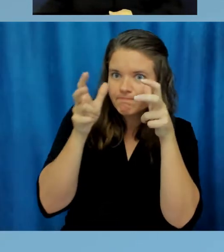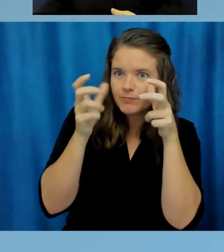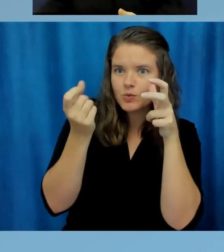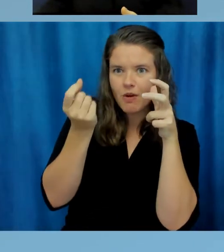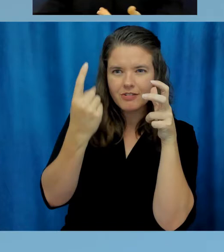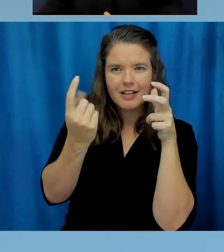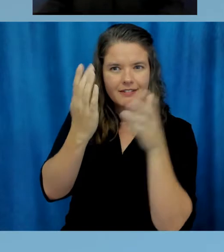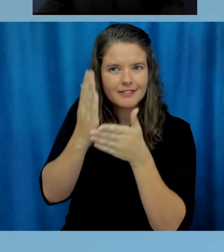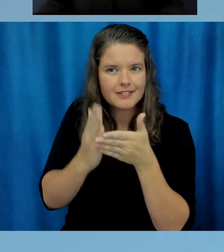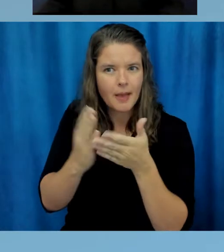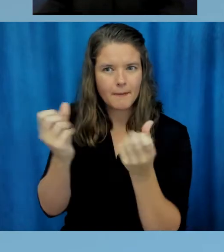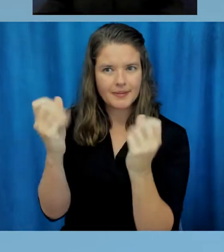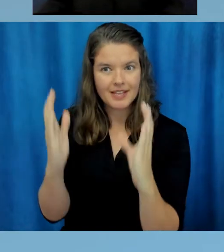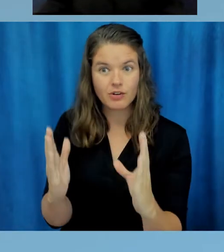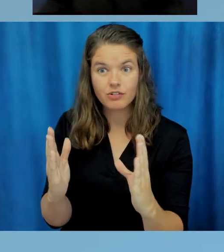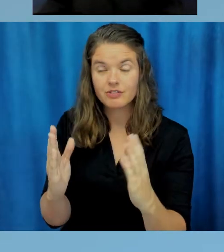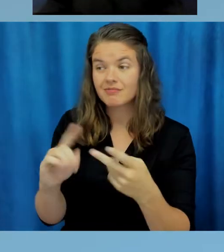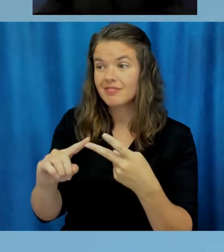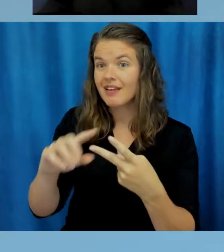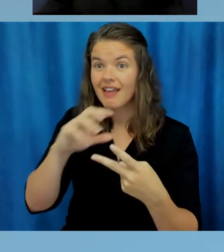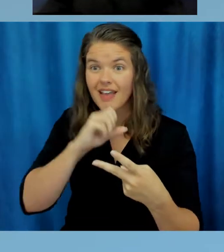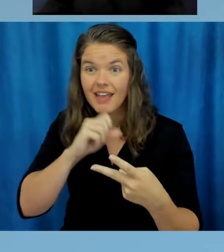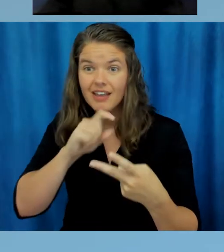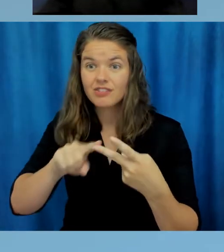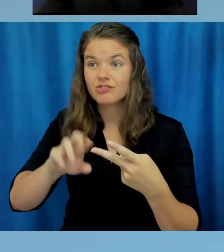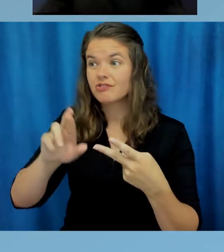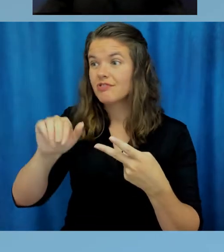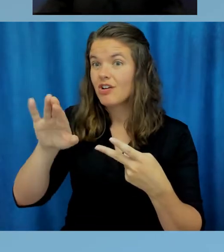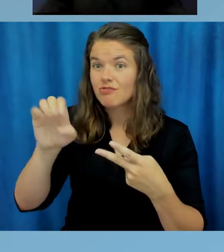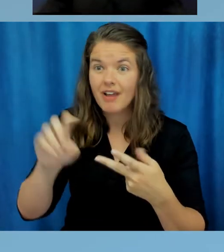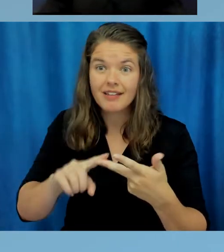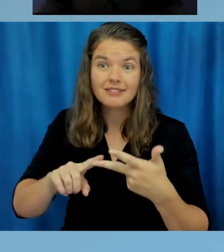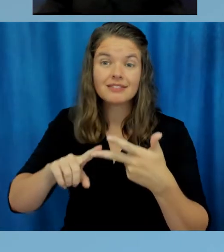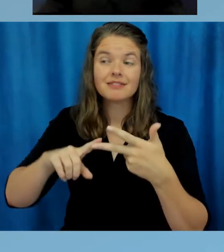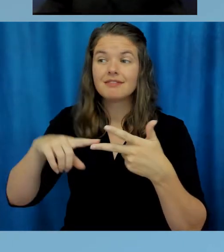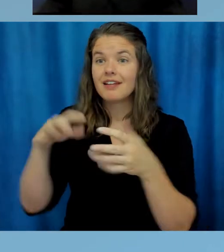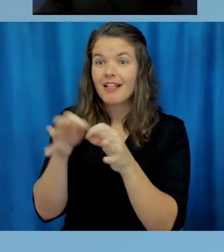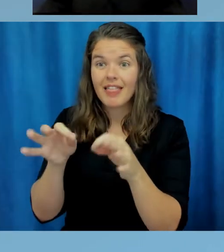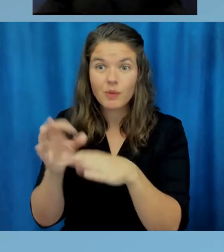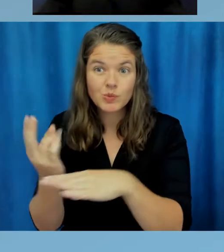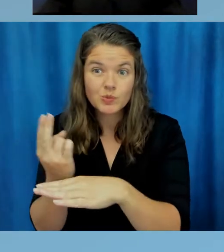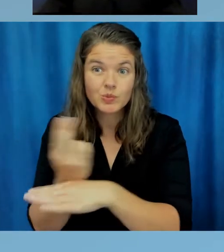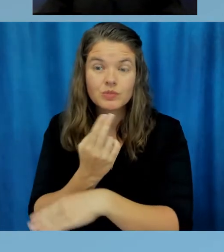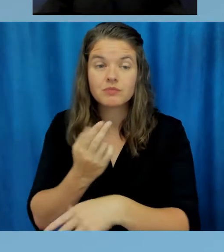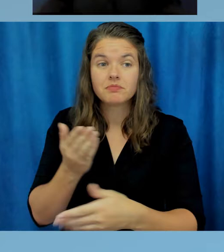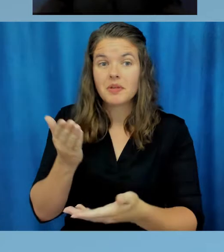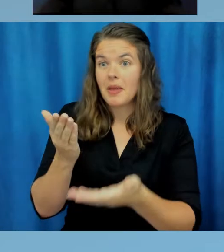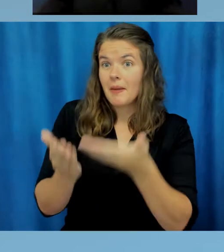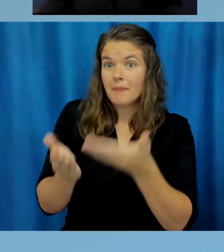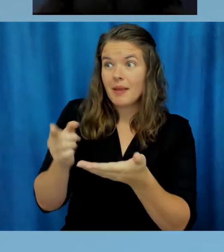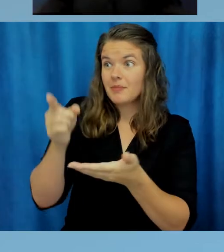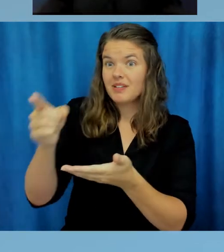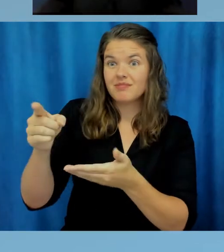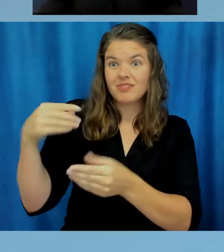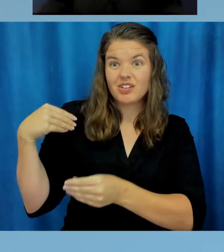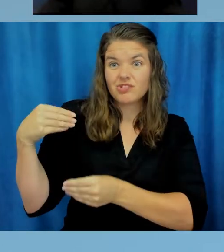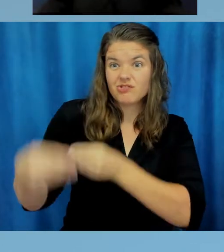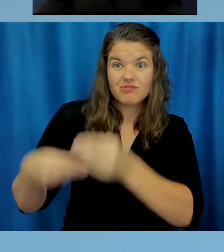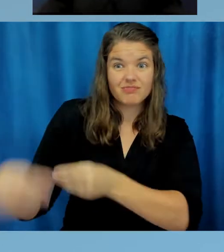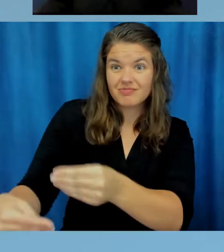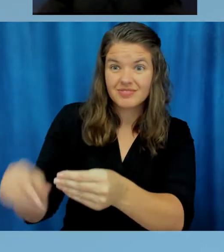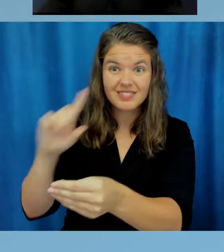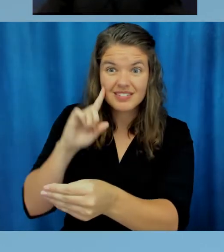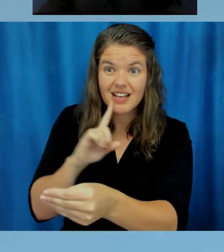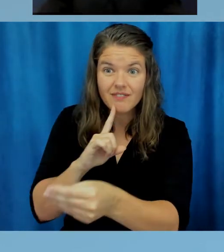signers, be that age, race, language use. Perhaps they were generationally